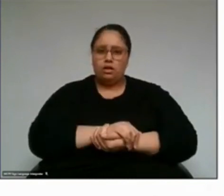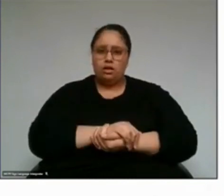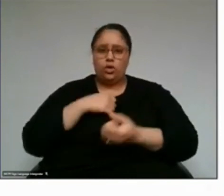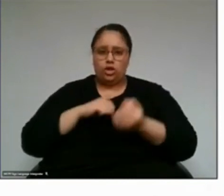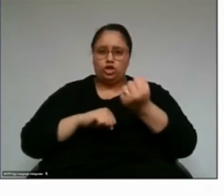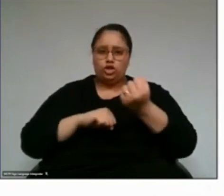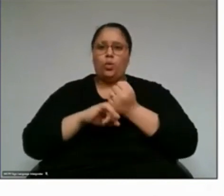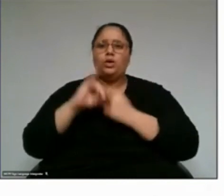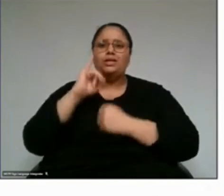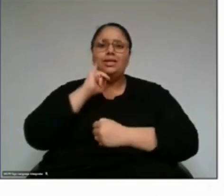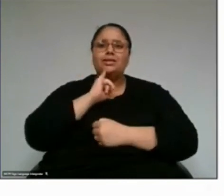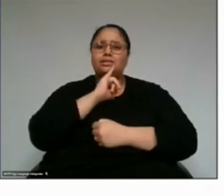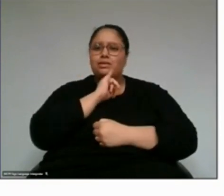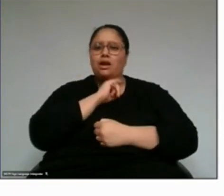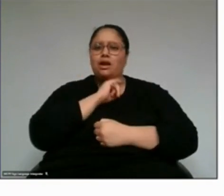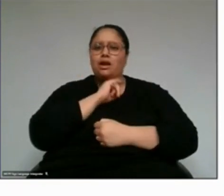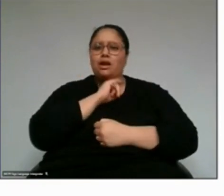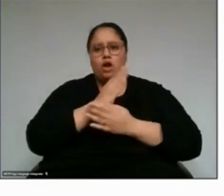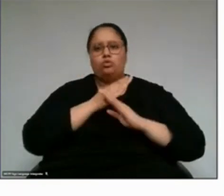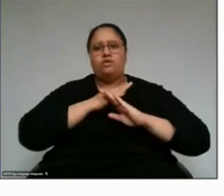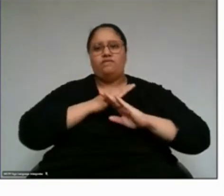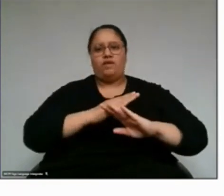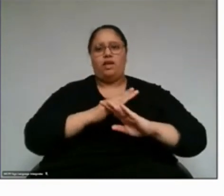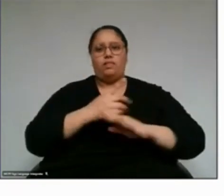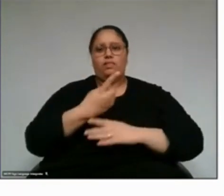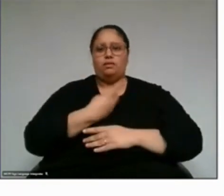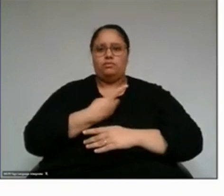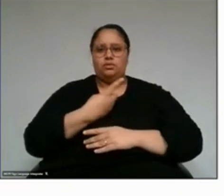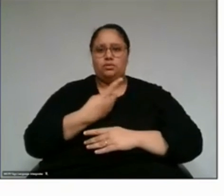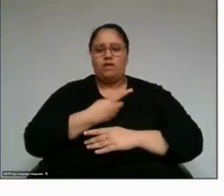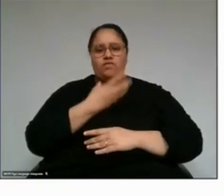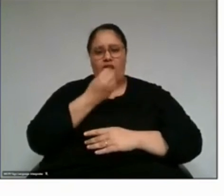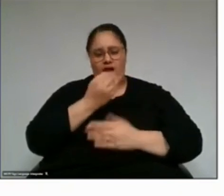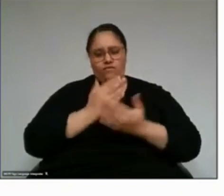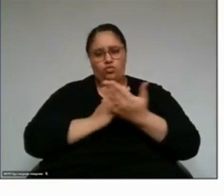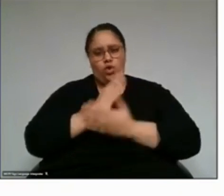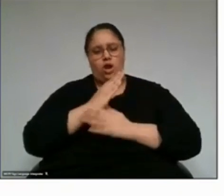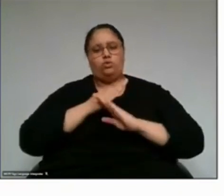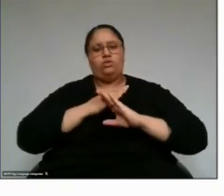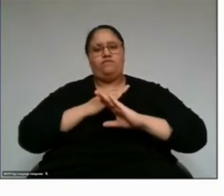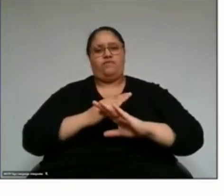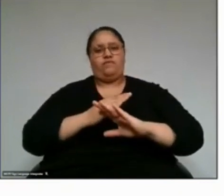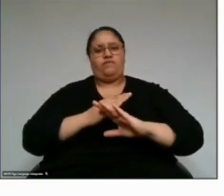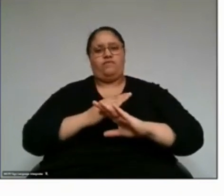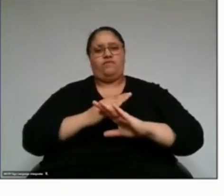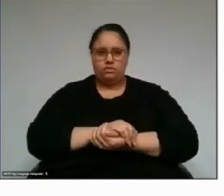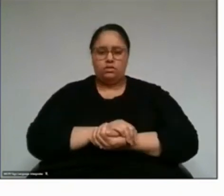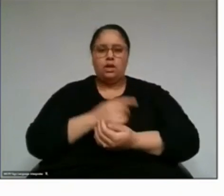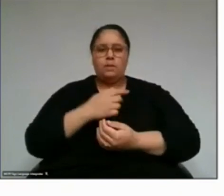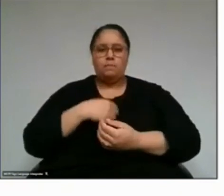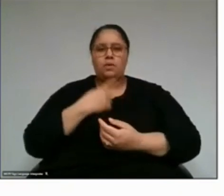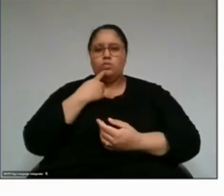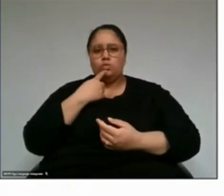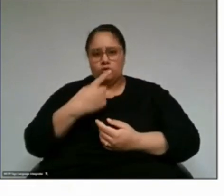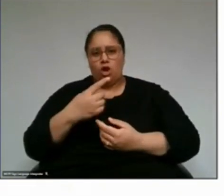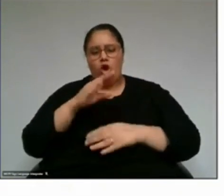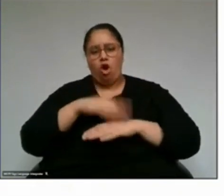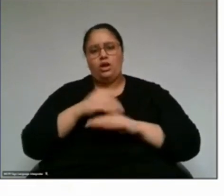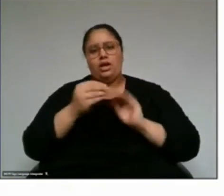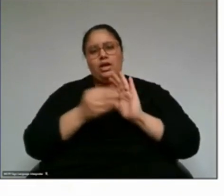Israel, and they've got the right to defend themselves. They've got the right to defend themselves. I want to state on record,